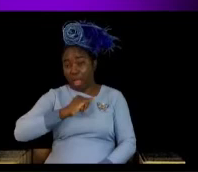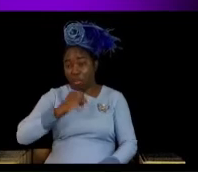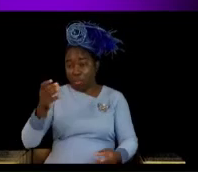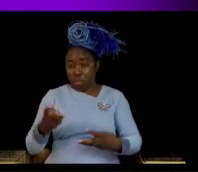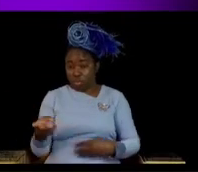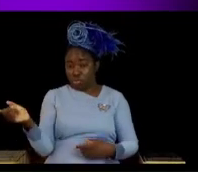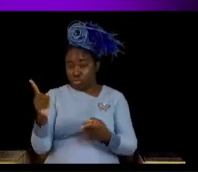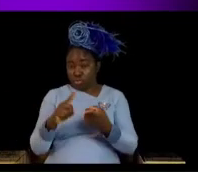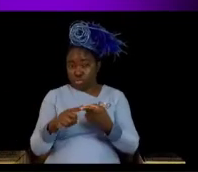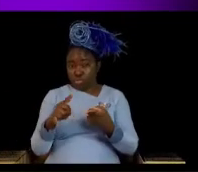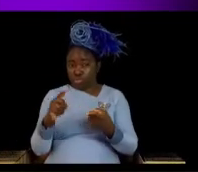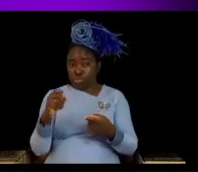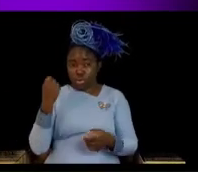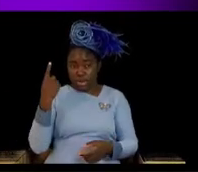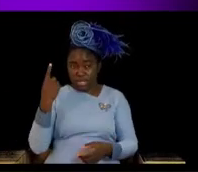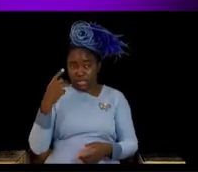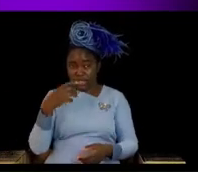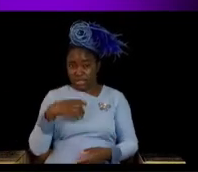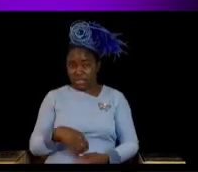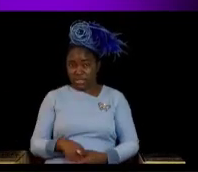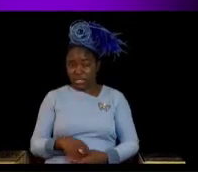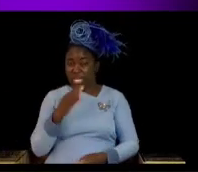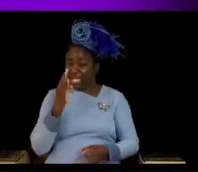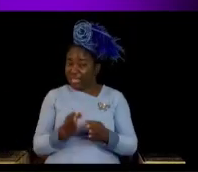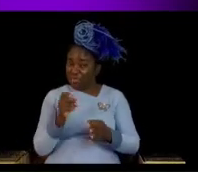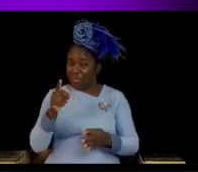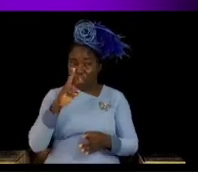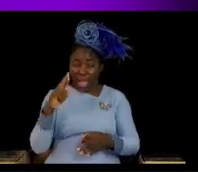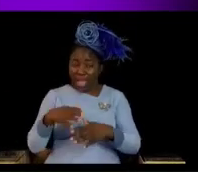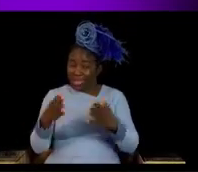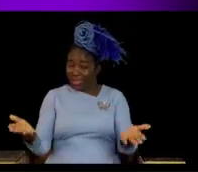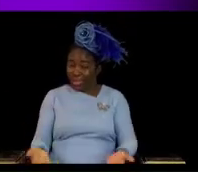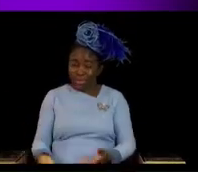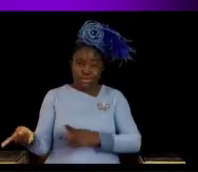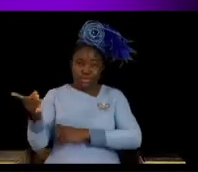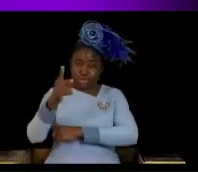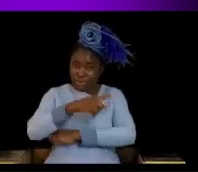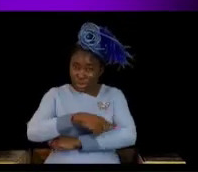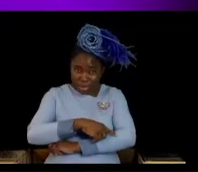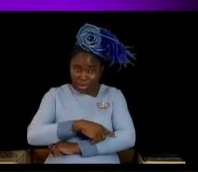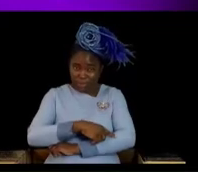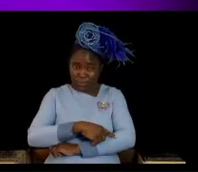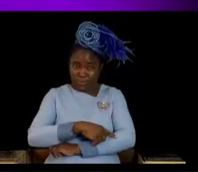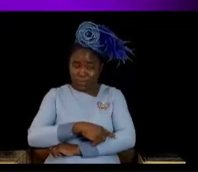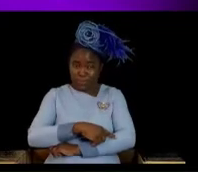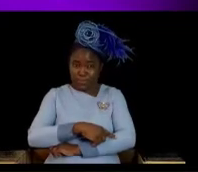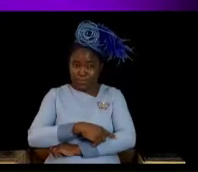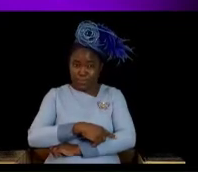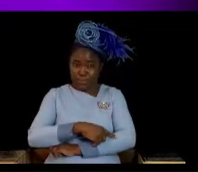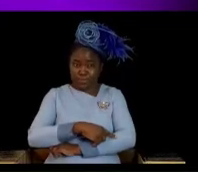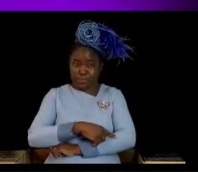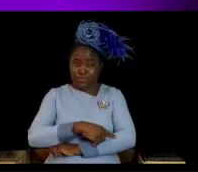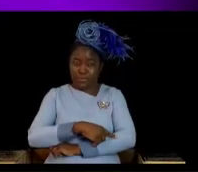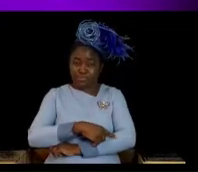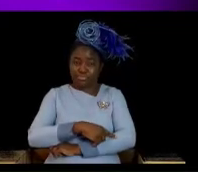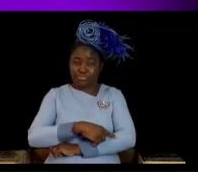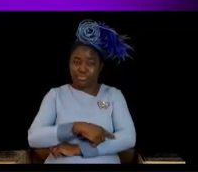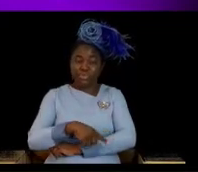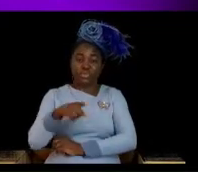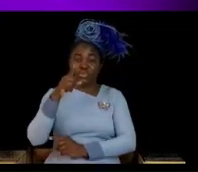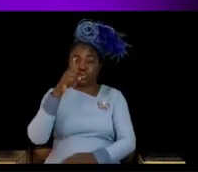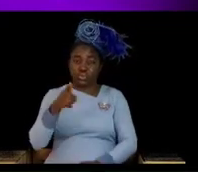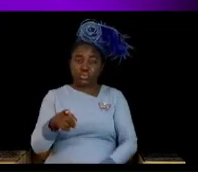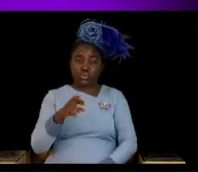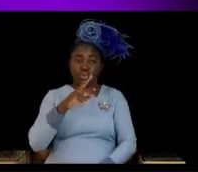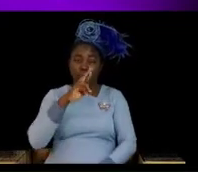If you are here today, You are a spiritual